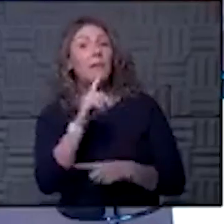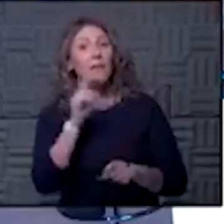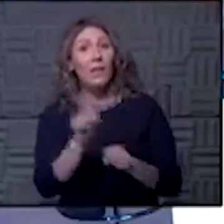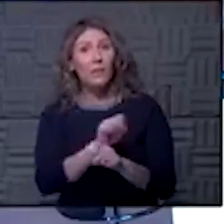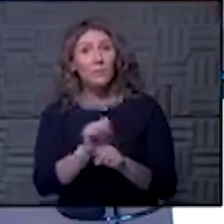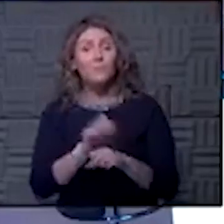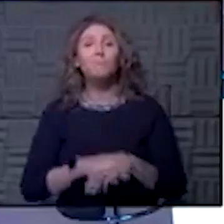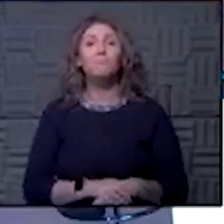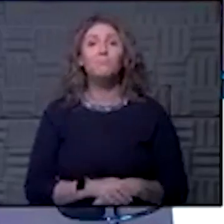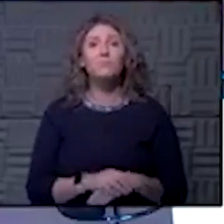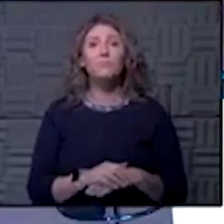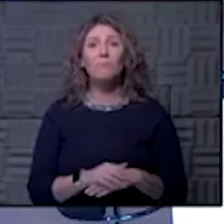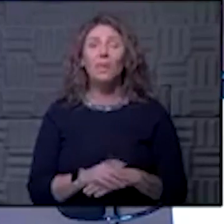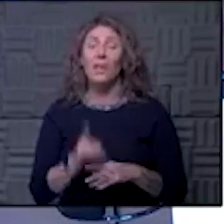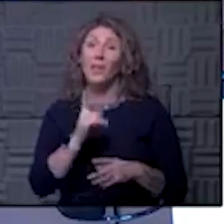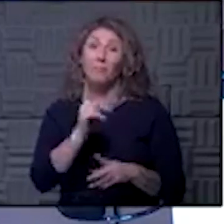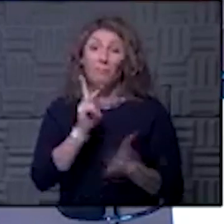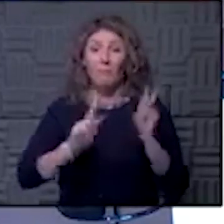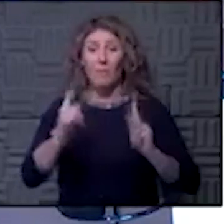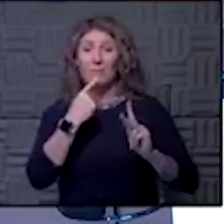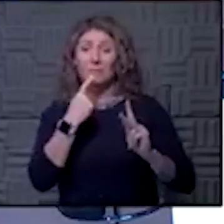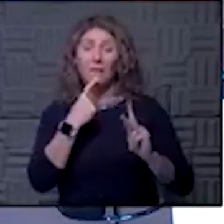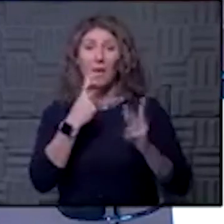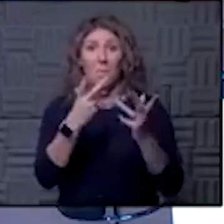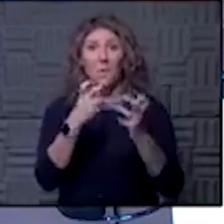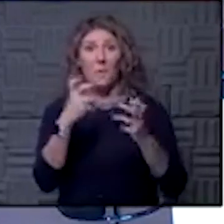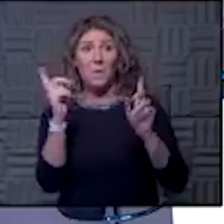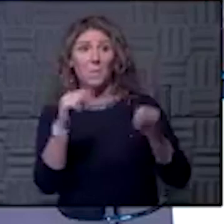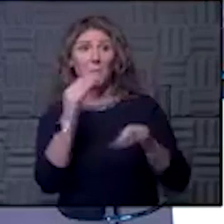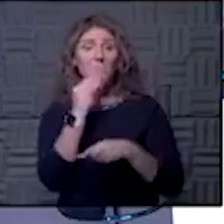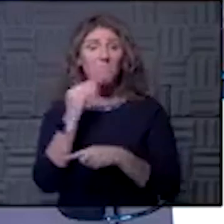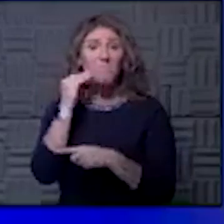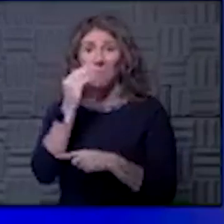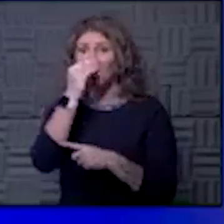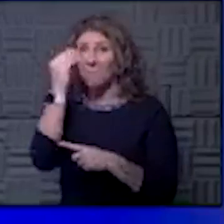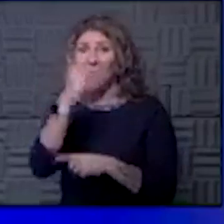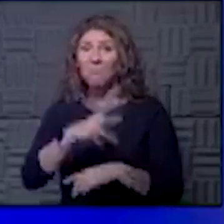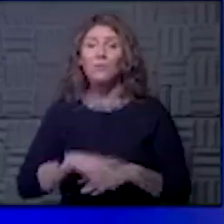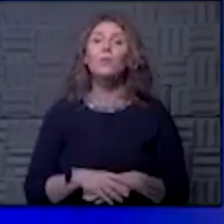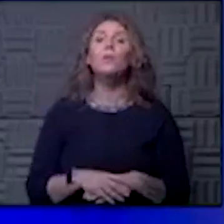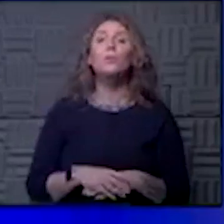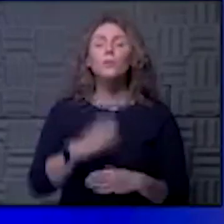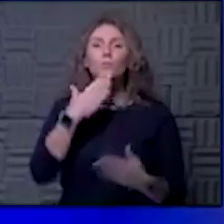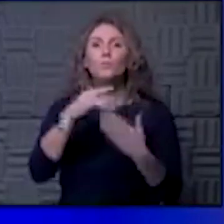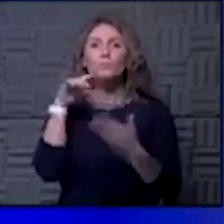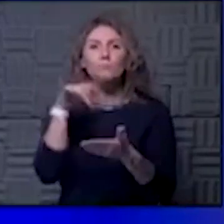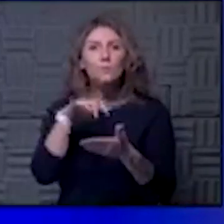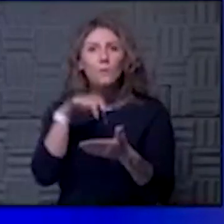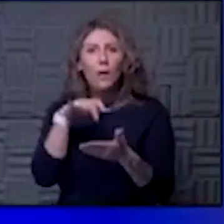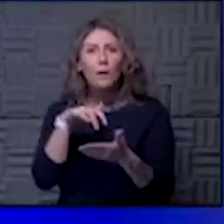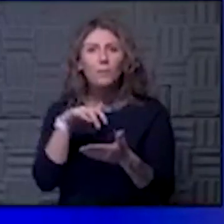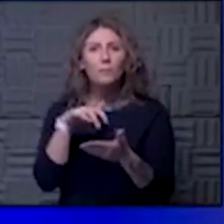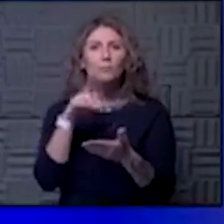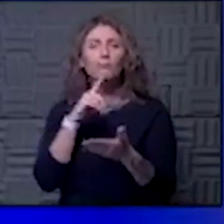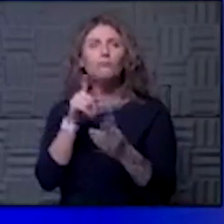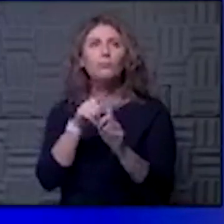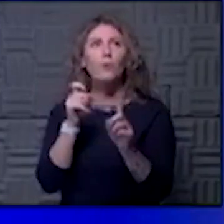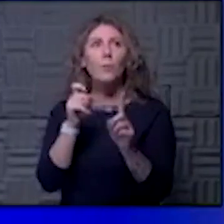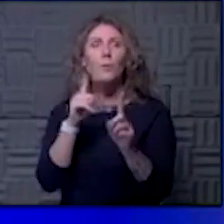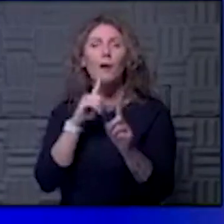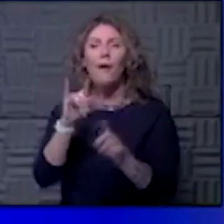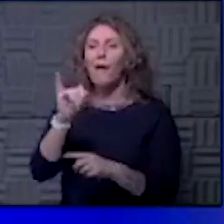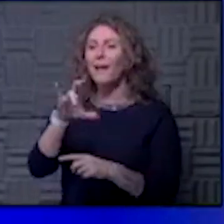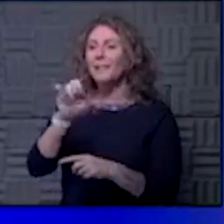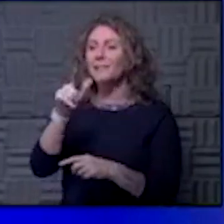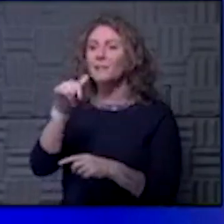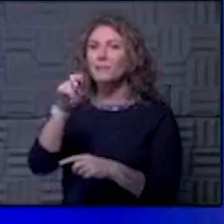And we know, and there were people just blatantly saying, I just wanted to go home, I didn't care. There was some good studies out, a good study out of Iceland